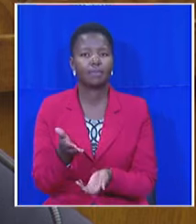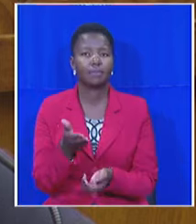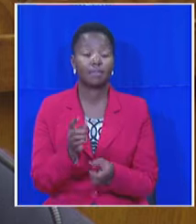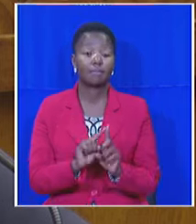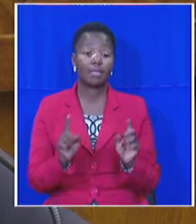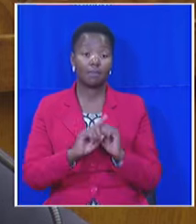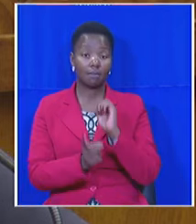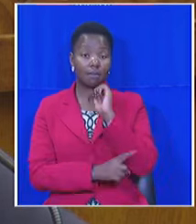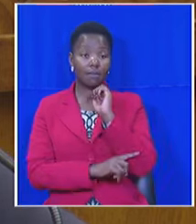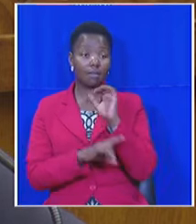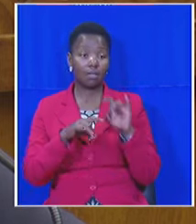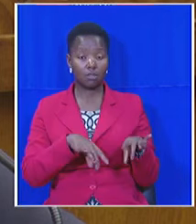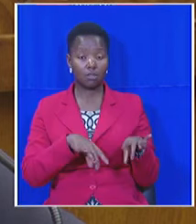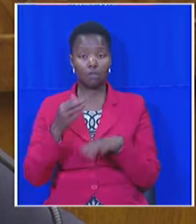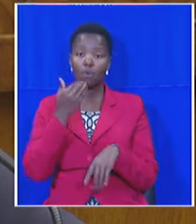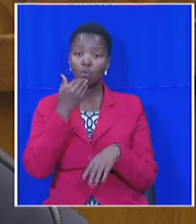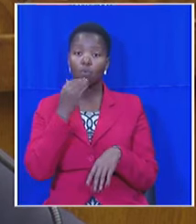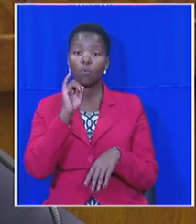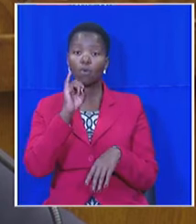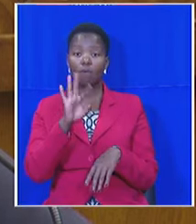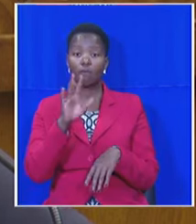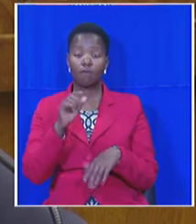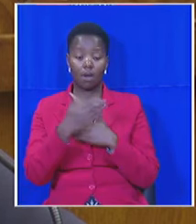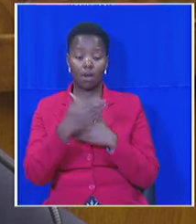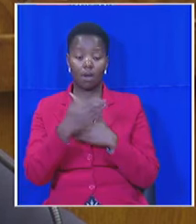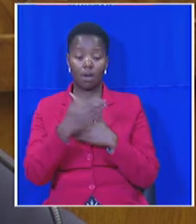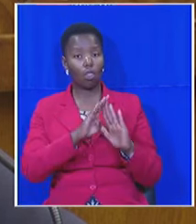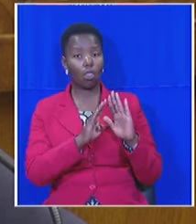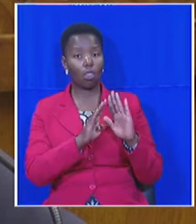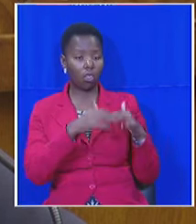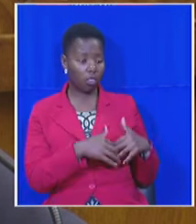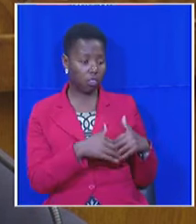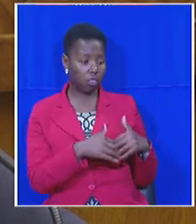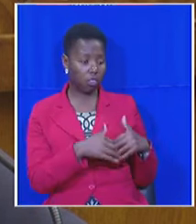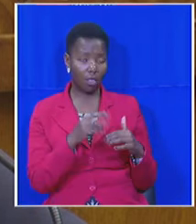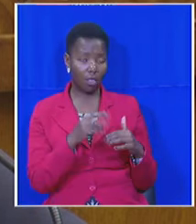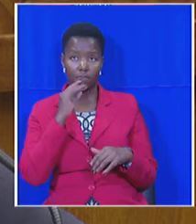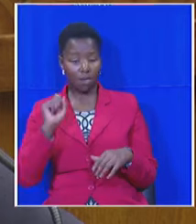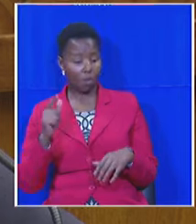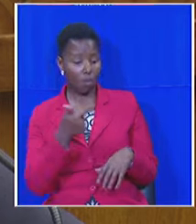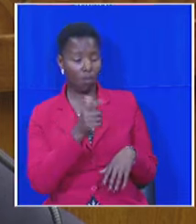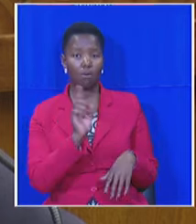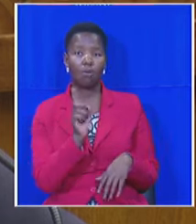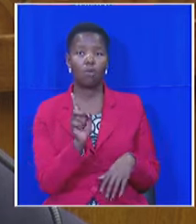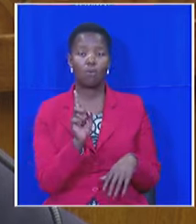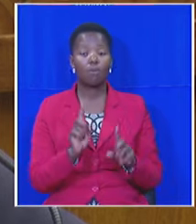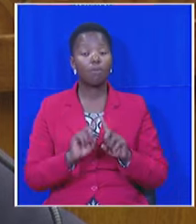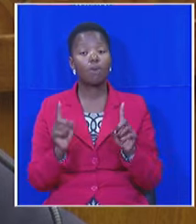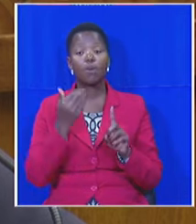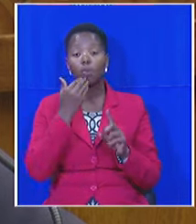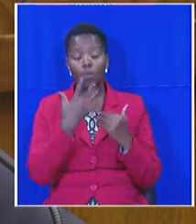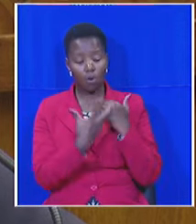ultimately, who will suffer if there's a downgrade? It's not just all of us here, but primarily the poor